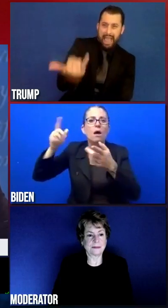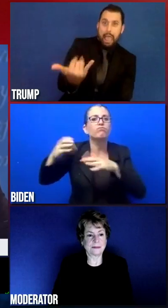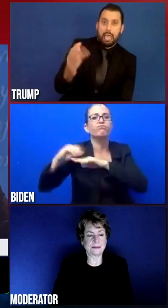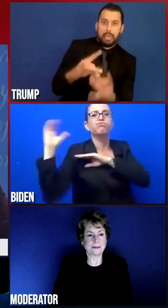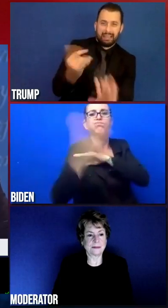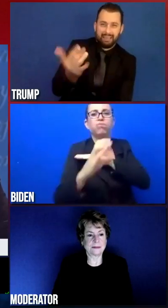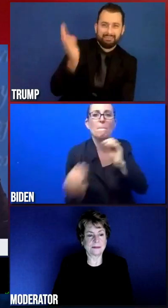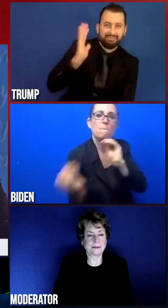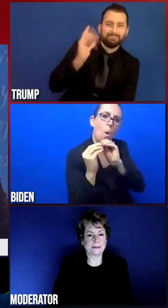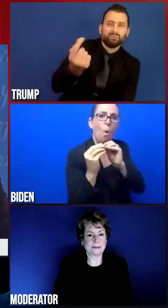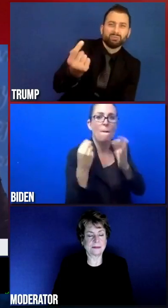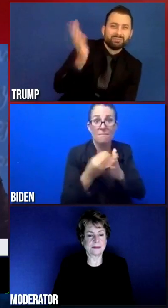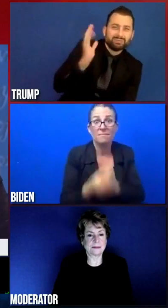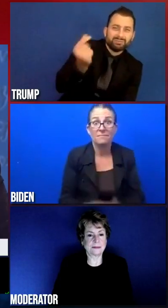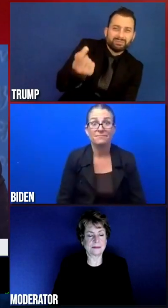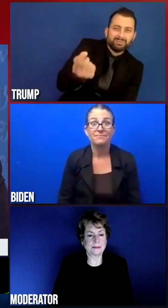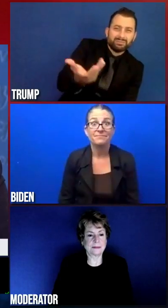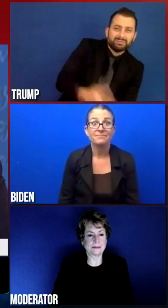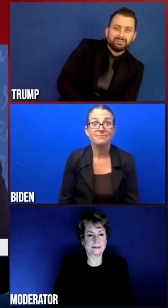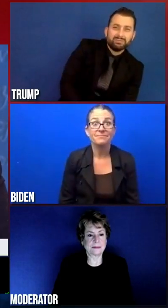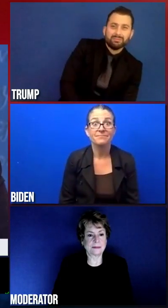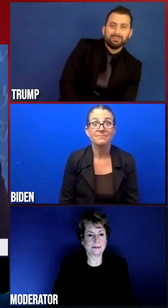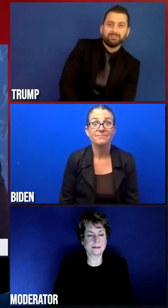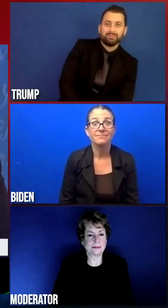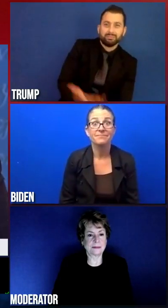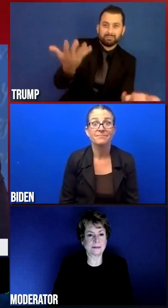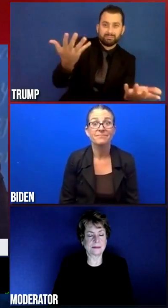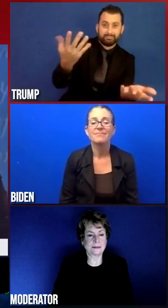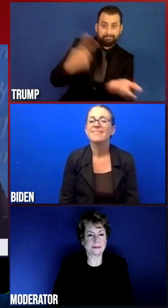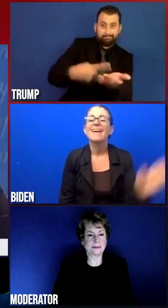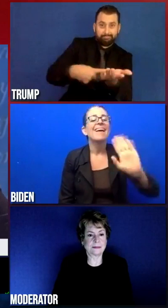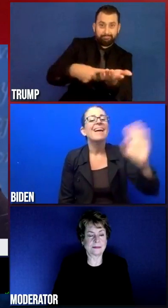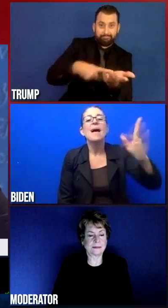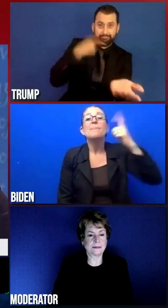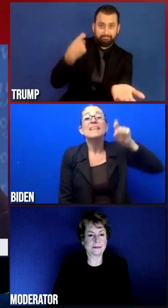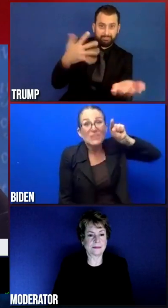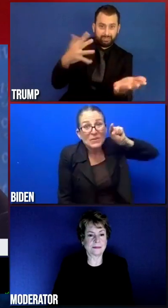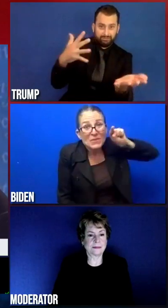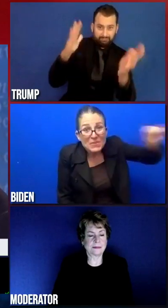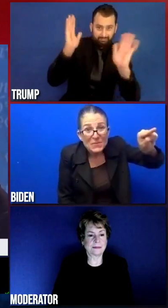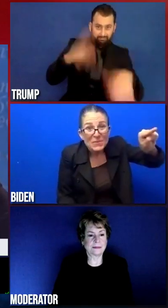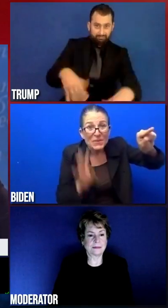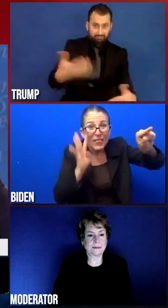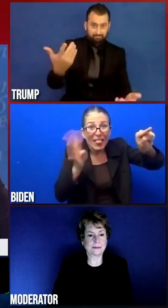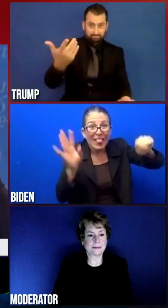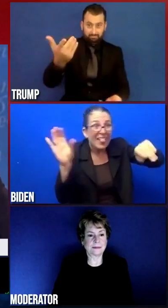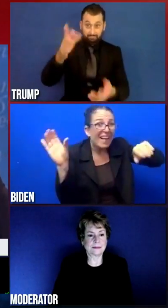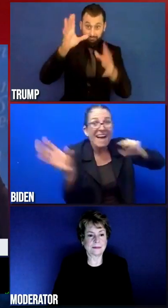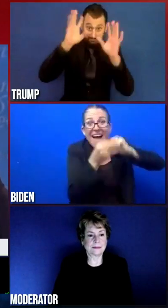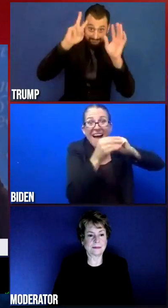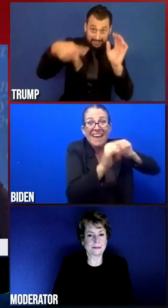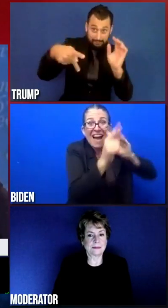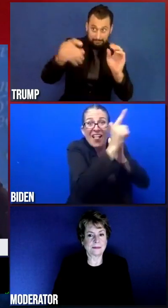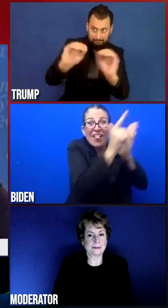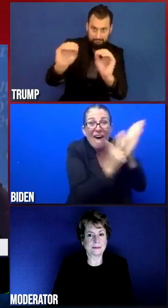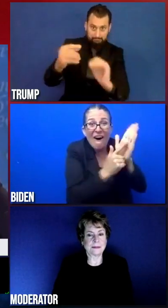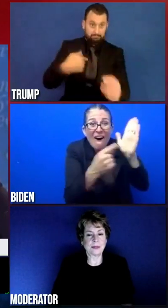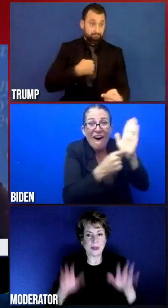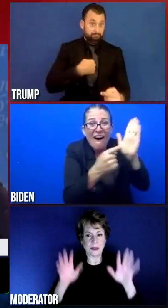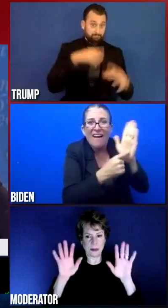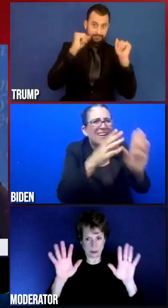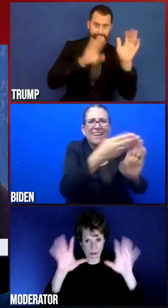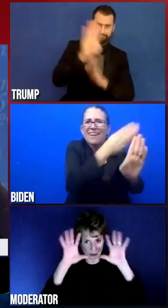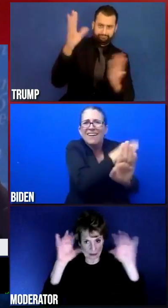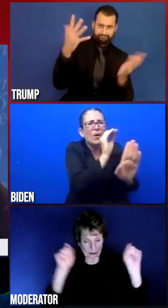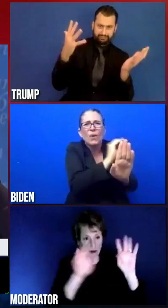tax proposal. I got it done. And you know what happened? Yeah, you got it done. Our economy boomed like it's never boomed. The economy is Mr. busted. President, Let me finish. Mr. President, let me